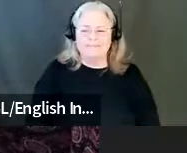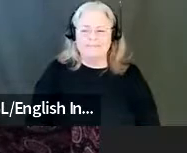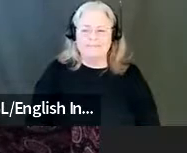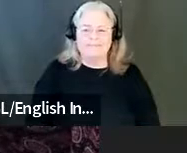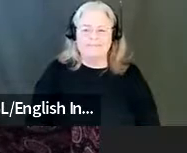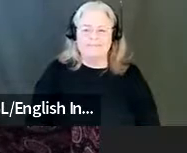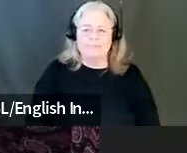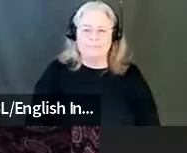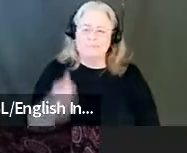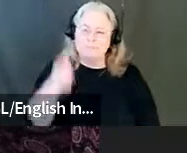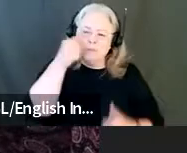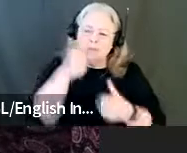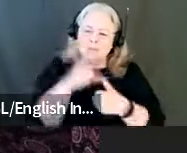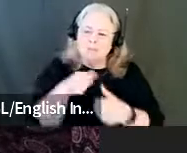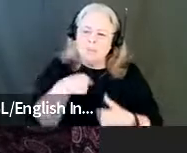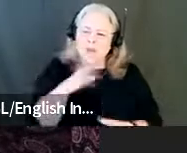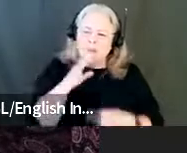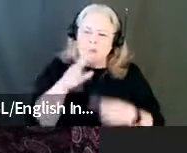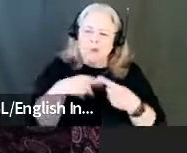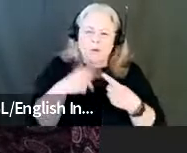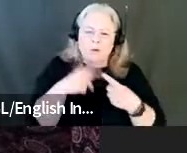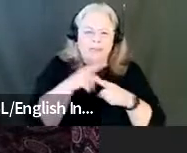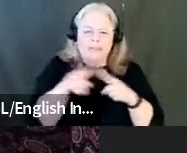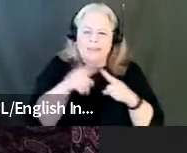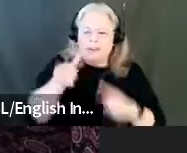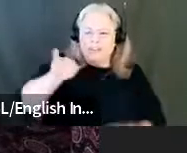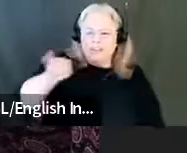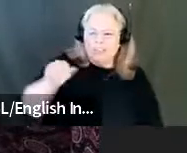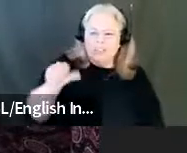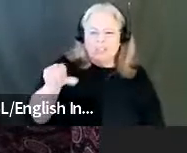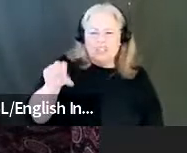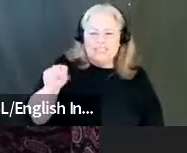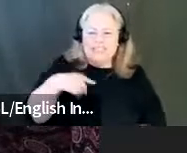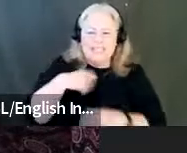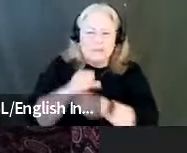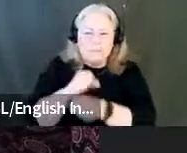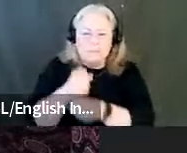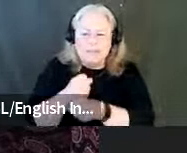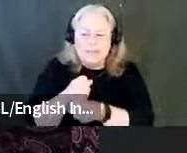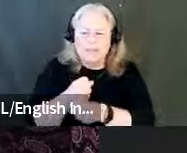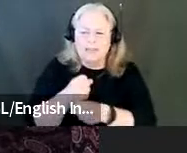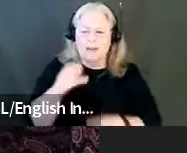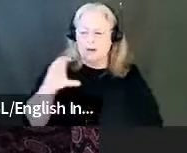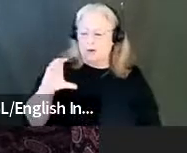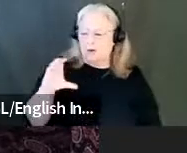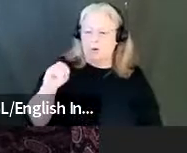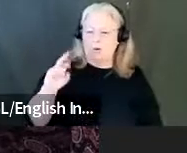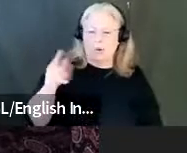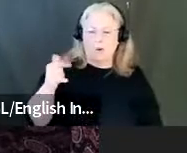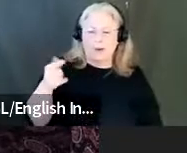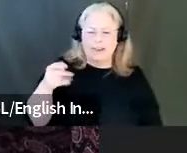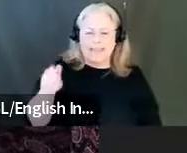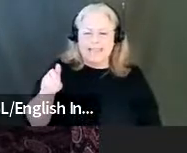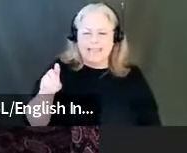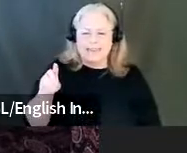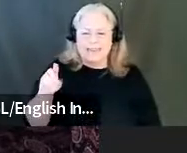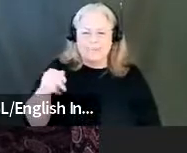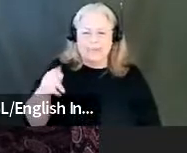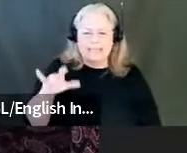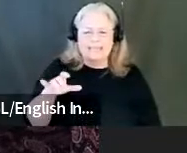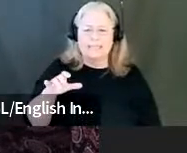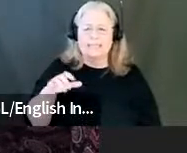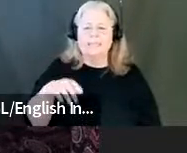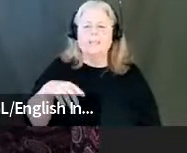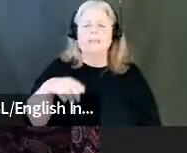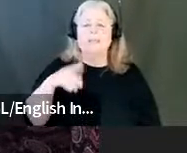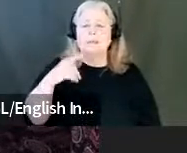And remember, I was talking about like the different jigs I was making using corrugated plastic and pink board. The way I put